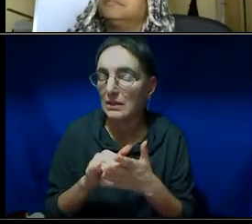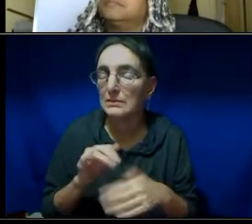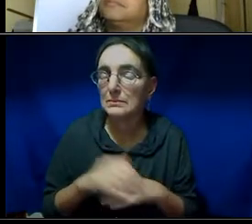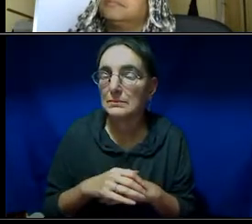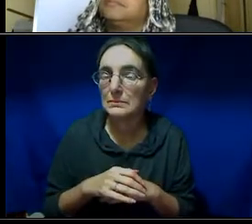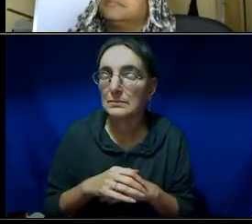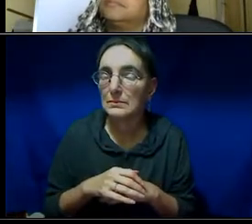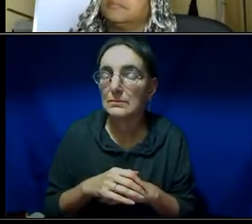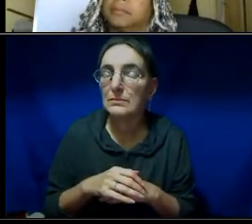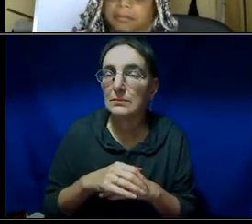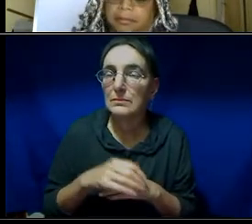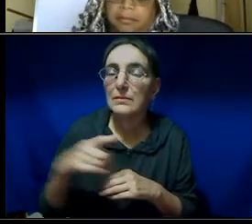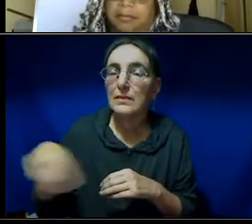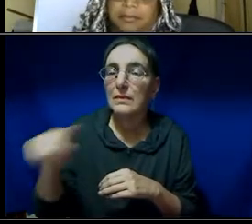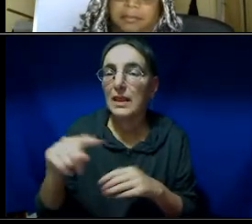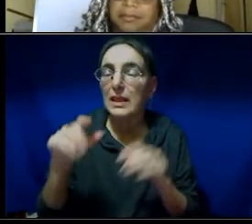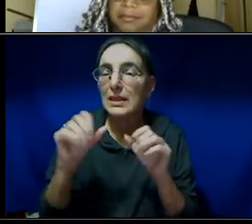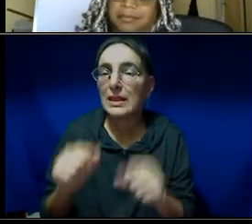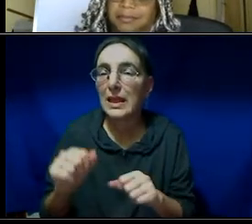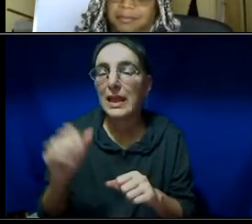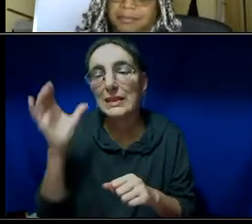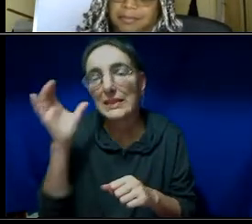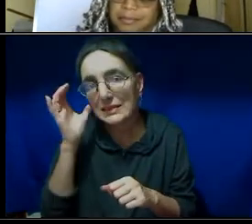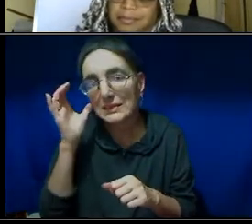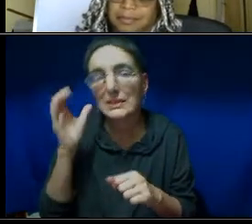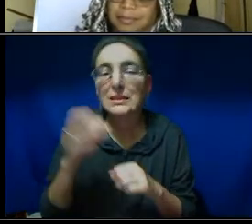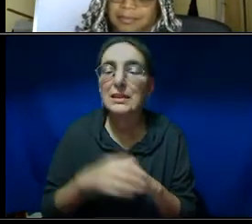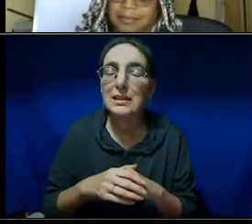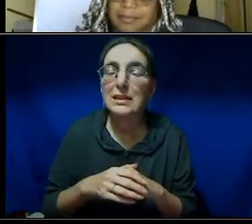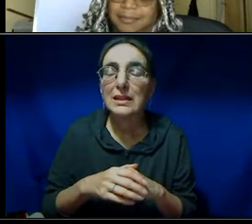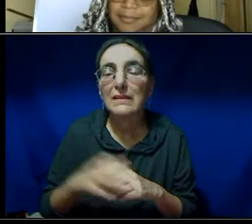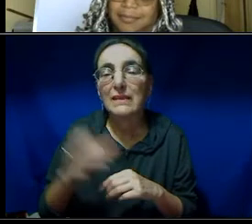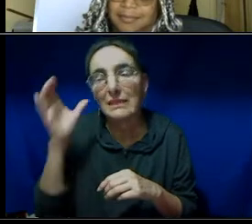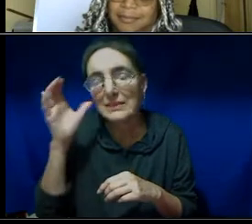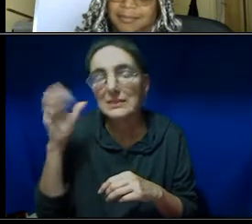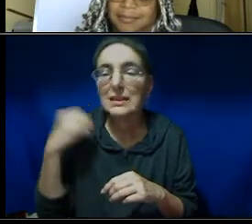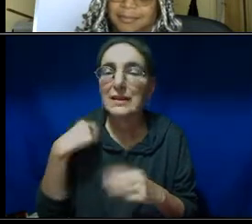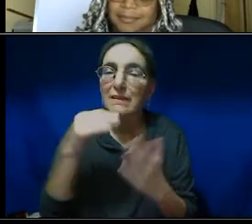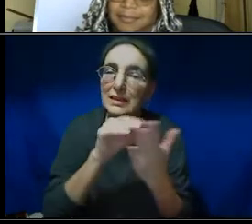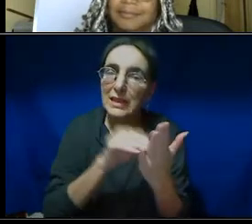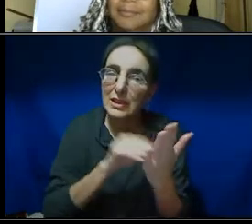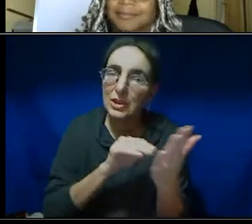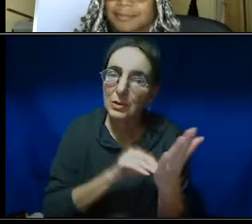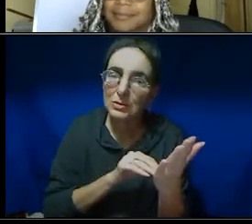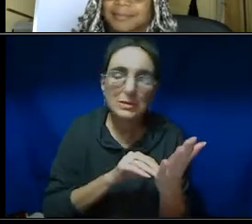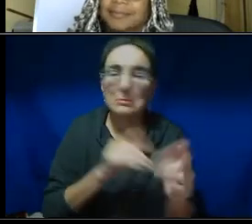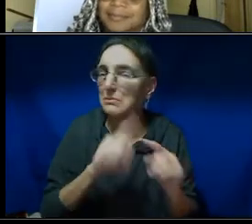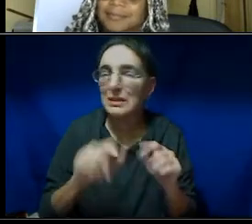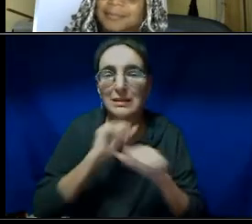they can listen and they take notes, and it goes nowhere.